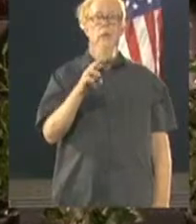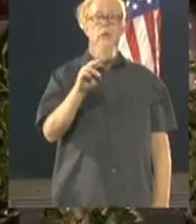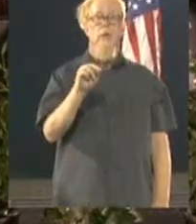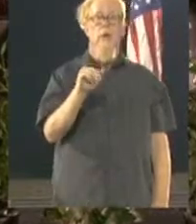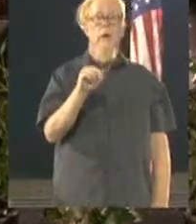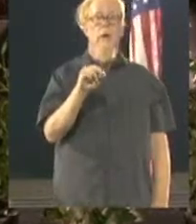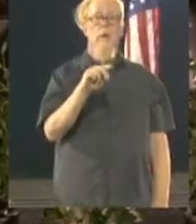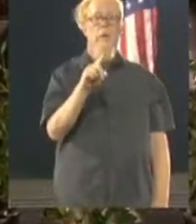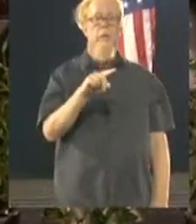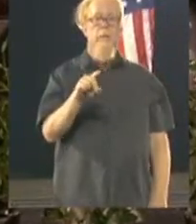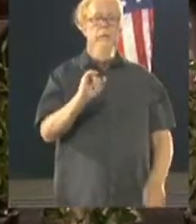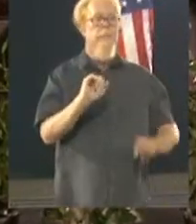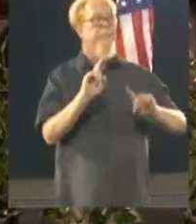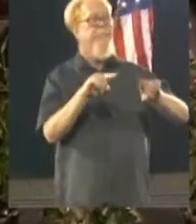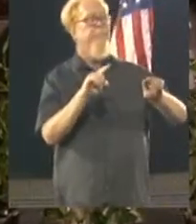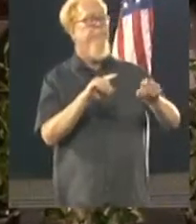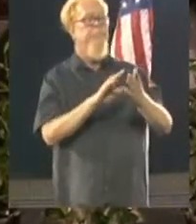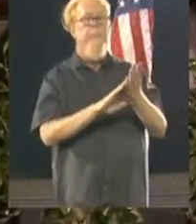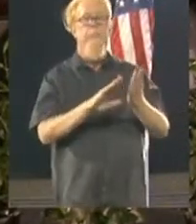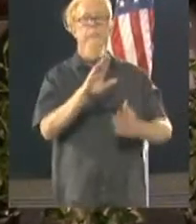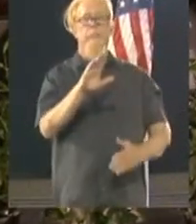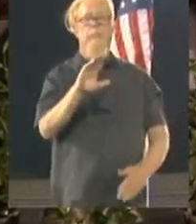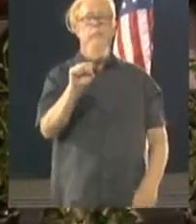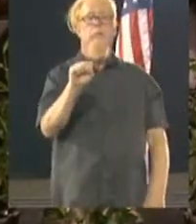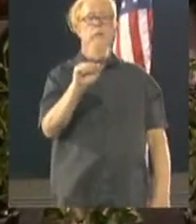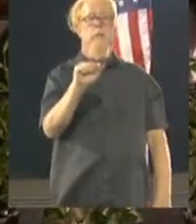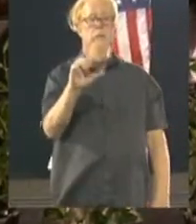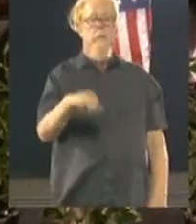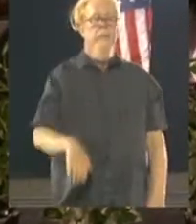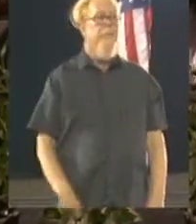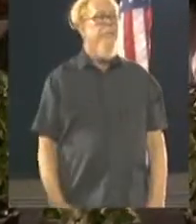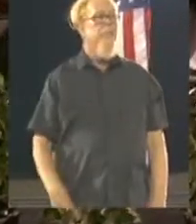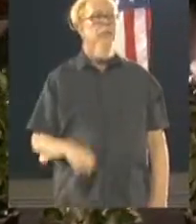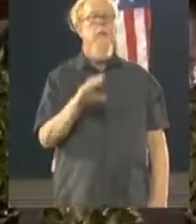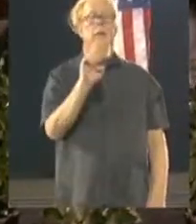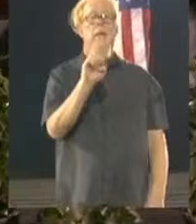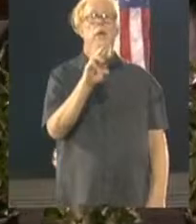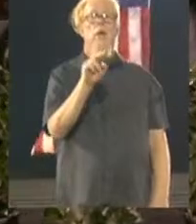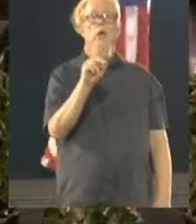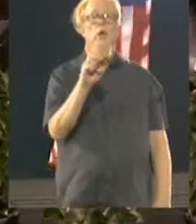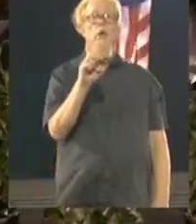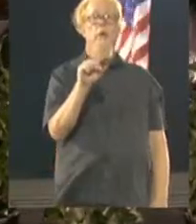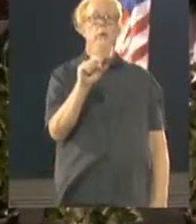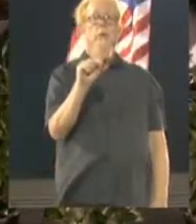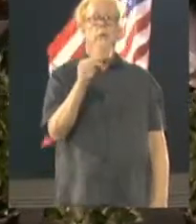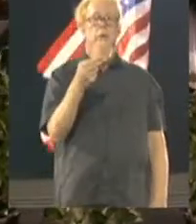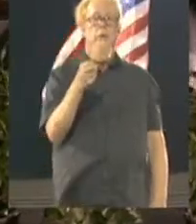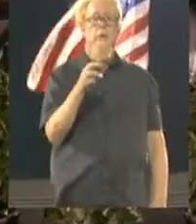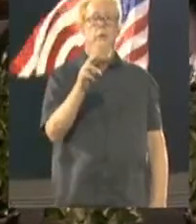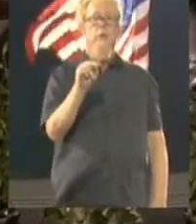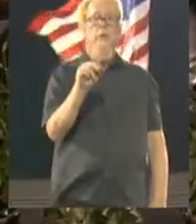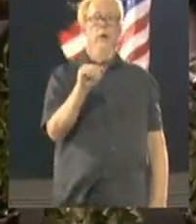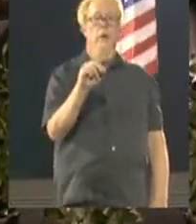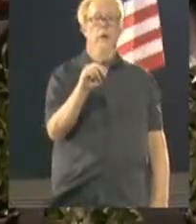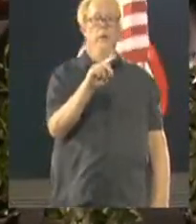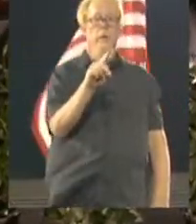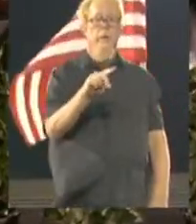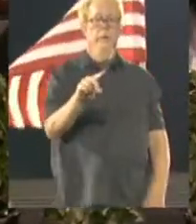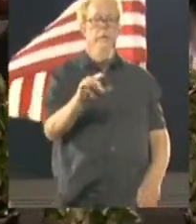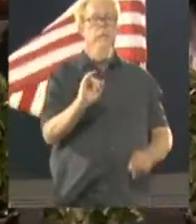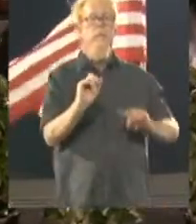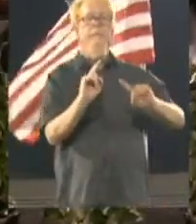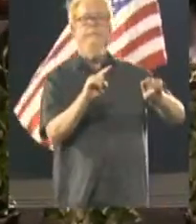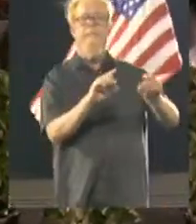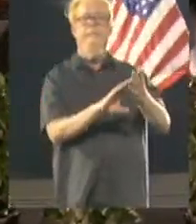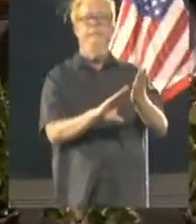San Antonio College. Ernest C. Hernandez will be attending St. Philip's